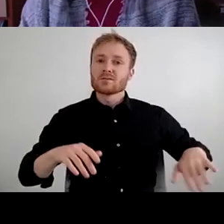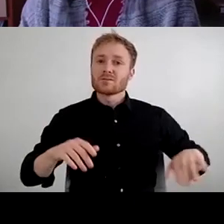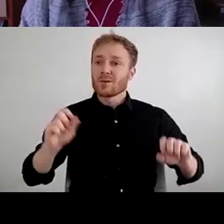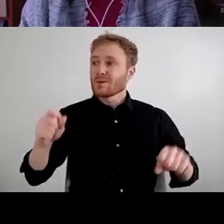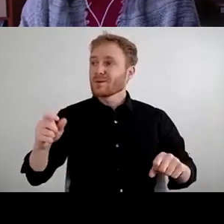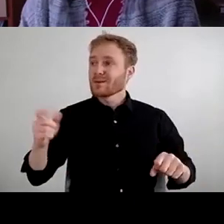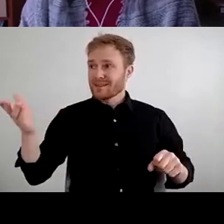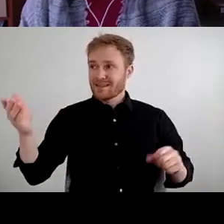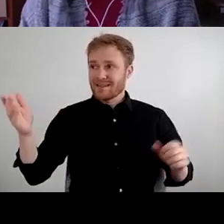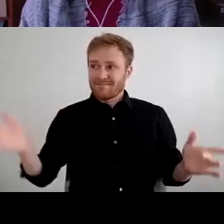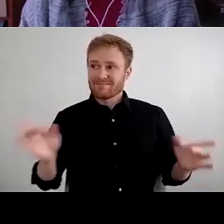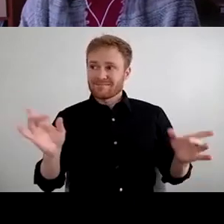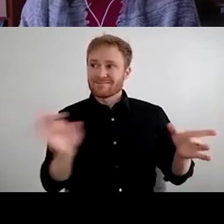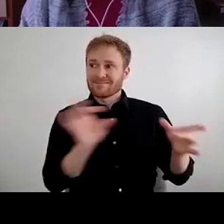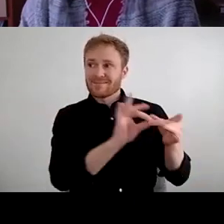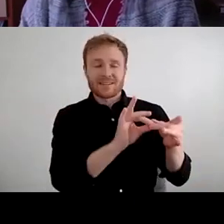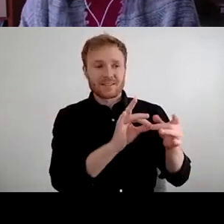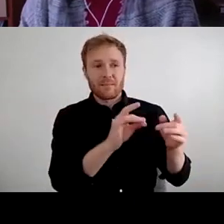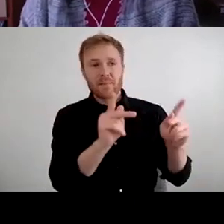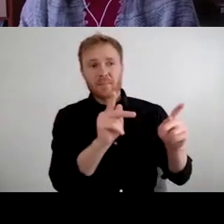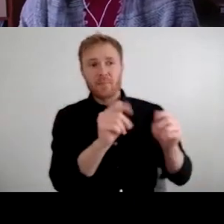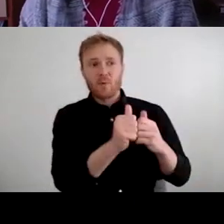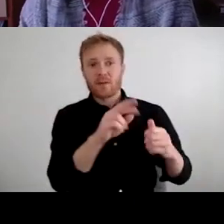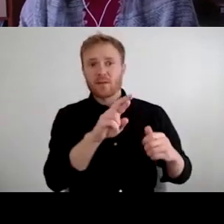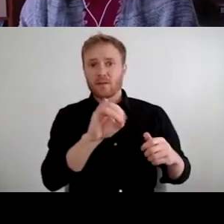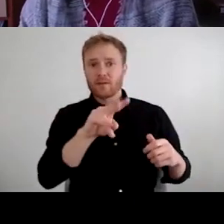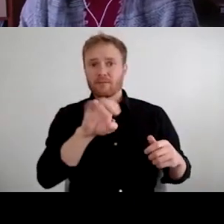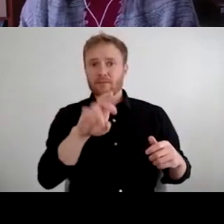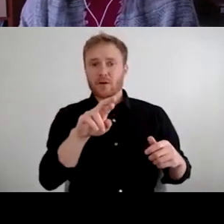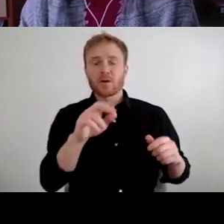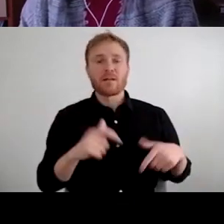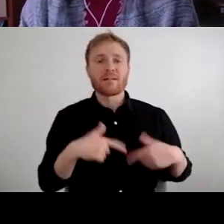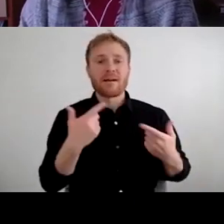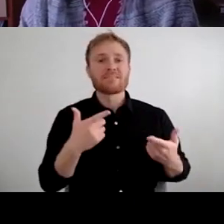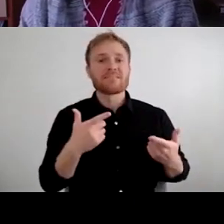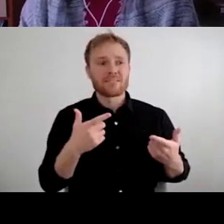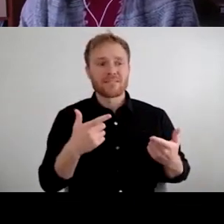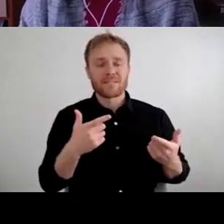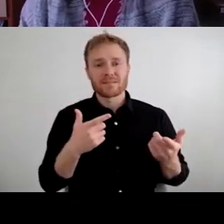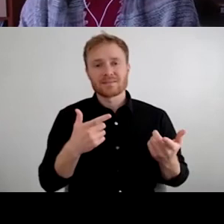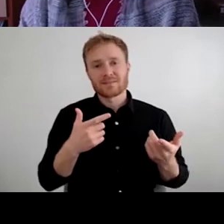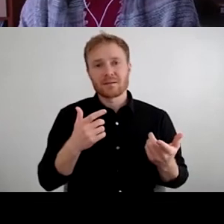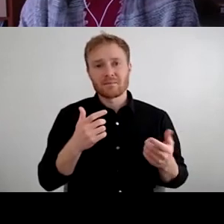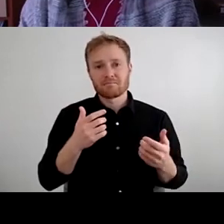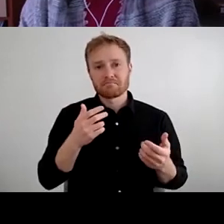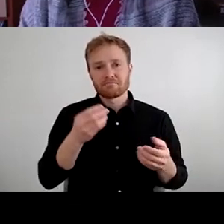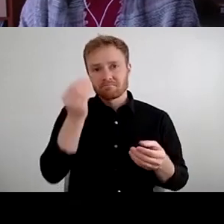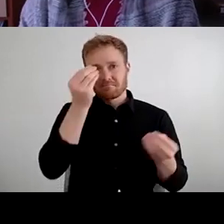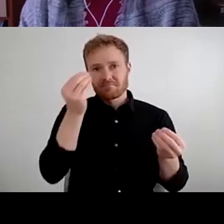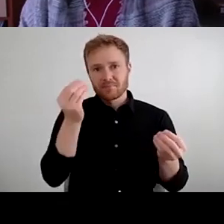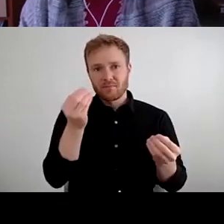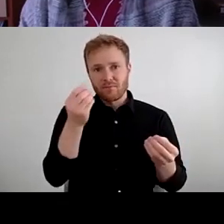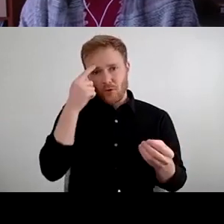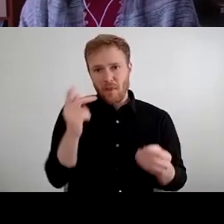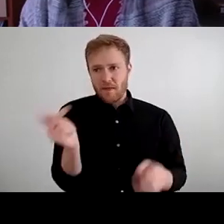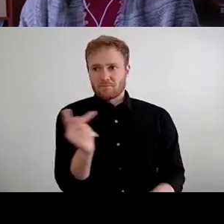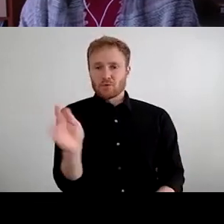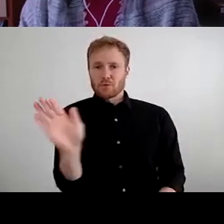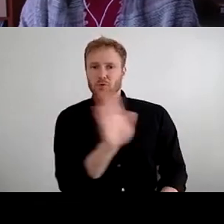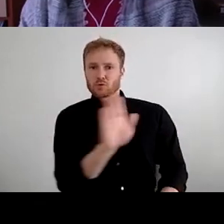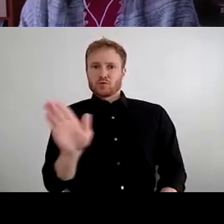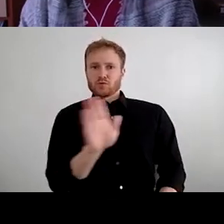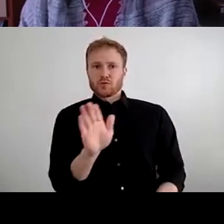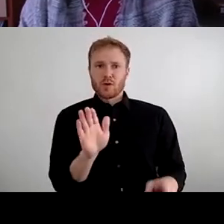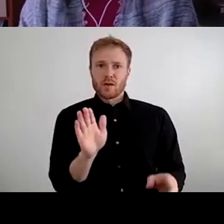to talk about, you know, the tactics that we've taken. Those are examples of international exchanges that